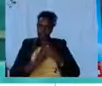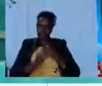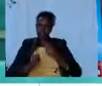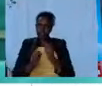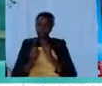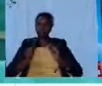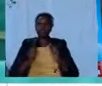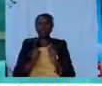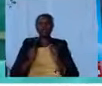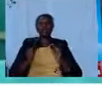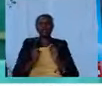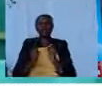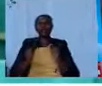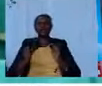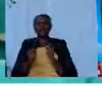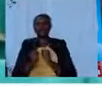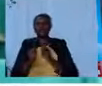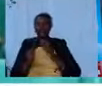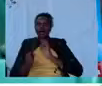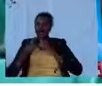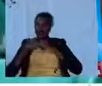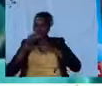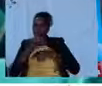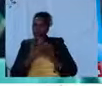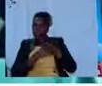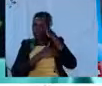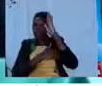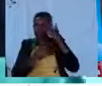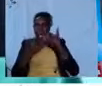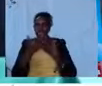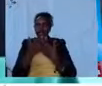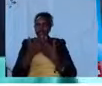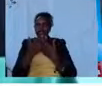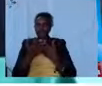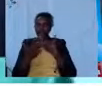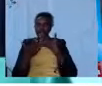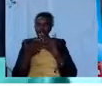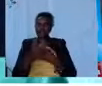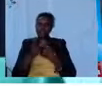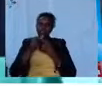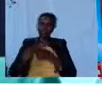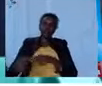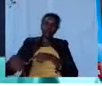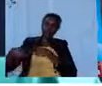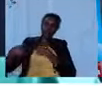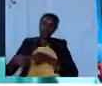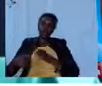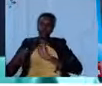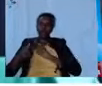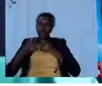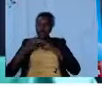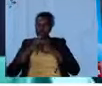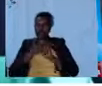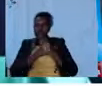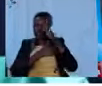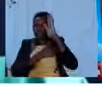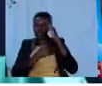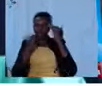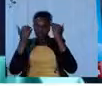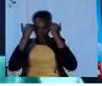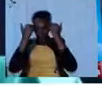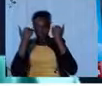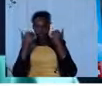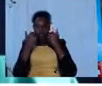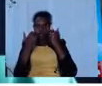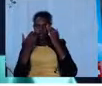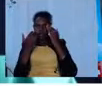he has made me glad. I will enter his gates with thanksgiving in my heart. I will enter